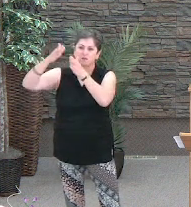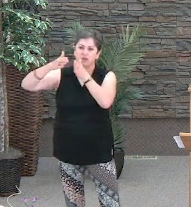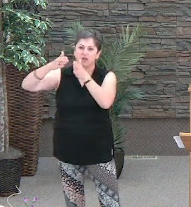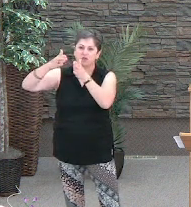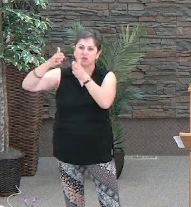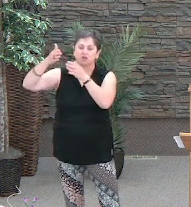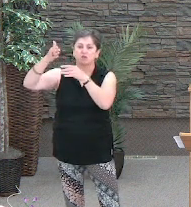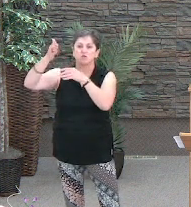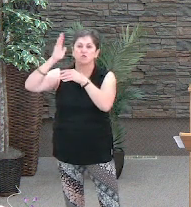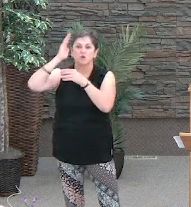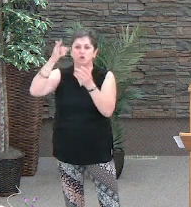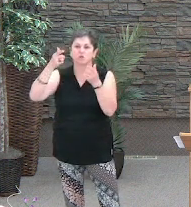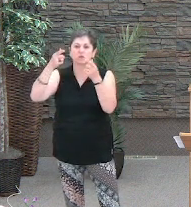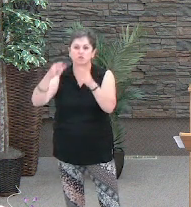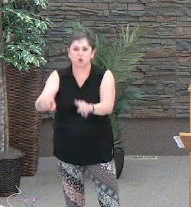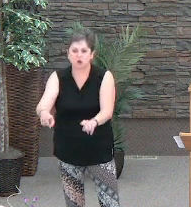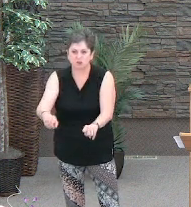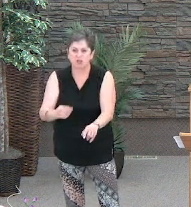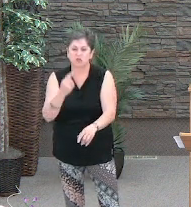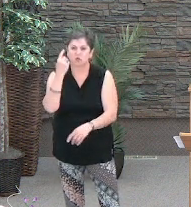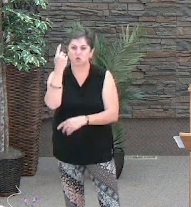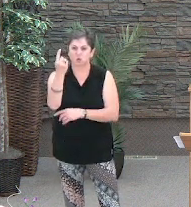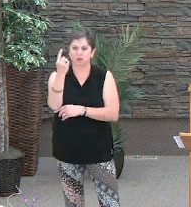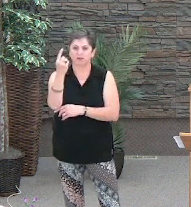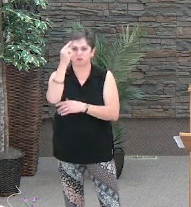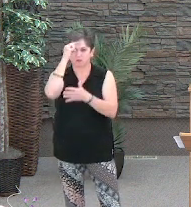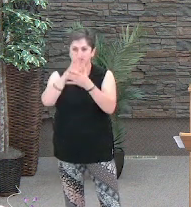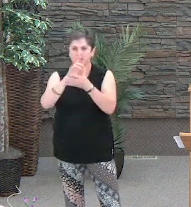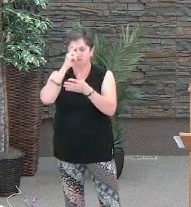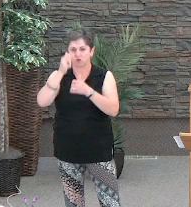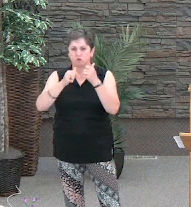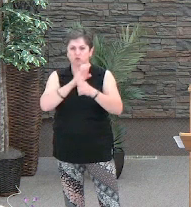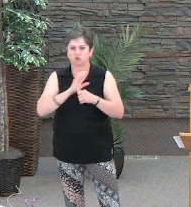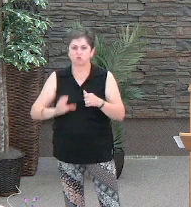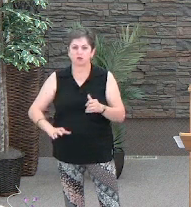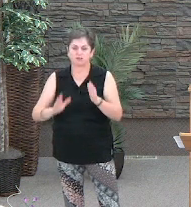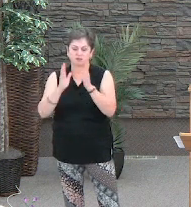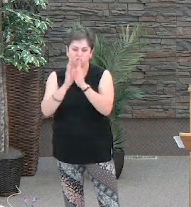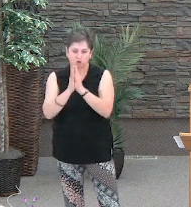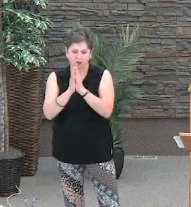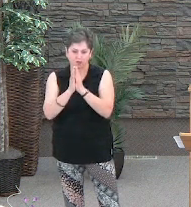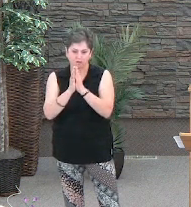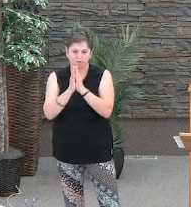word again, would result in the oneness of believers for which Christ prayed.